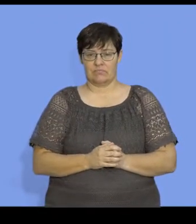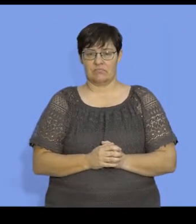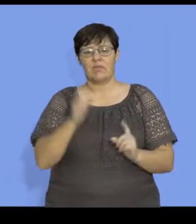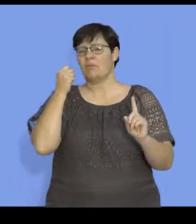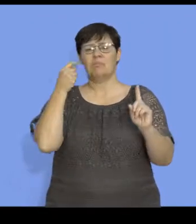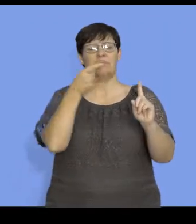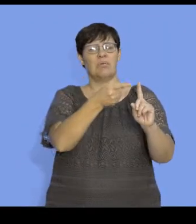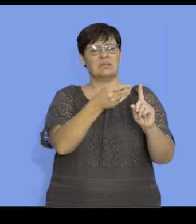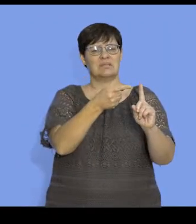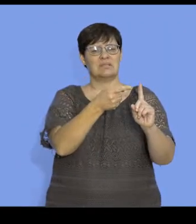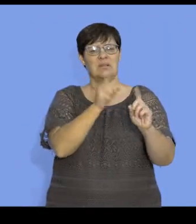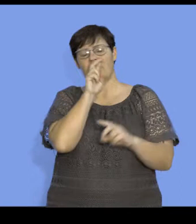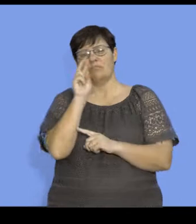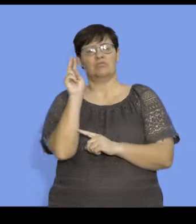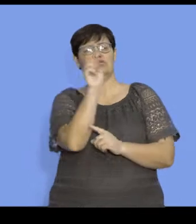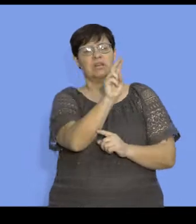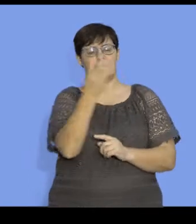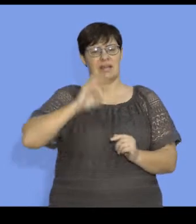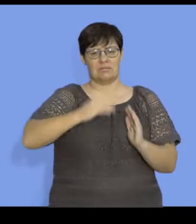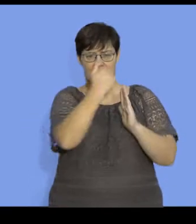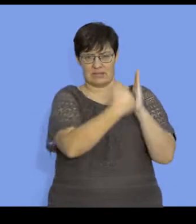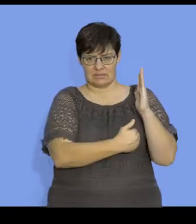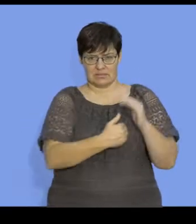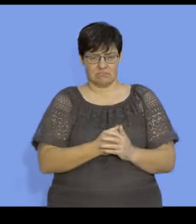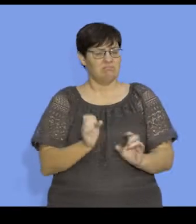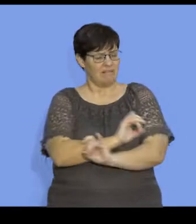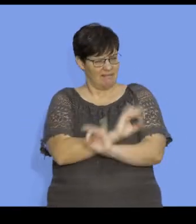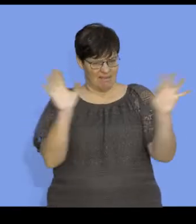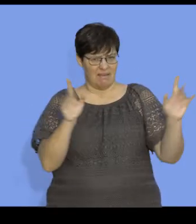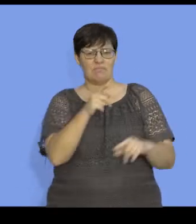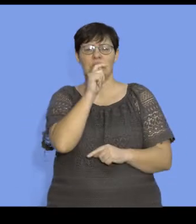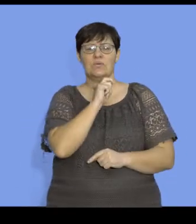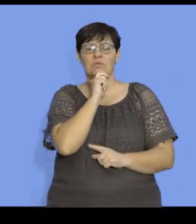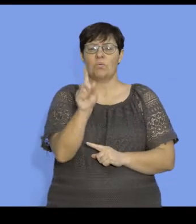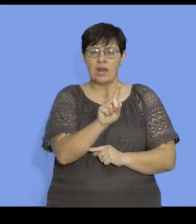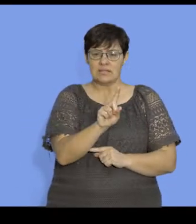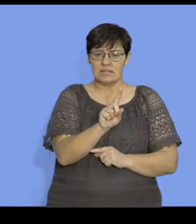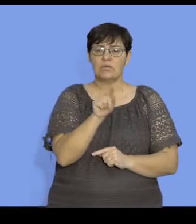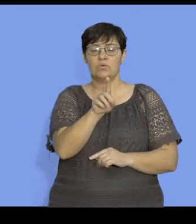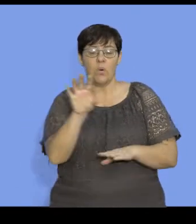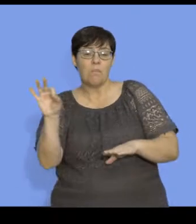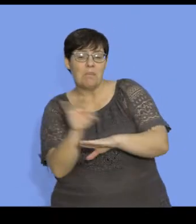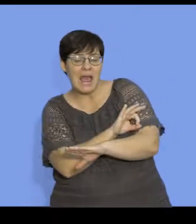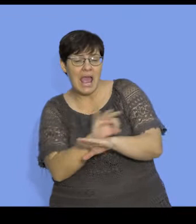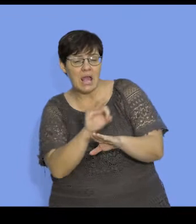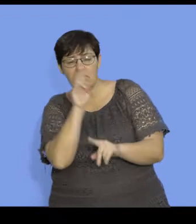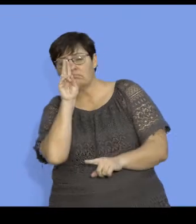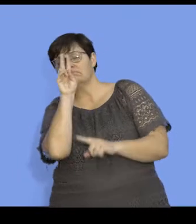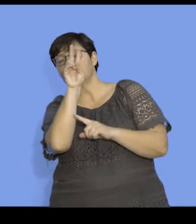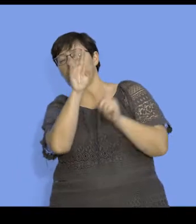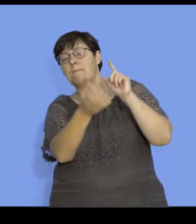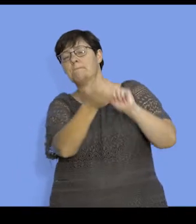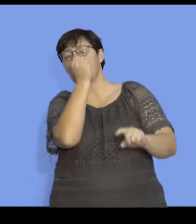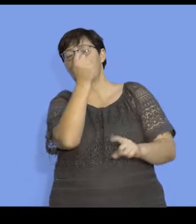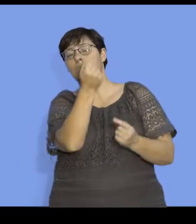What's the purpose of your projected income statement? Very clearly, it is used to plan and predict